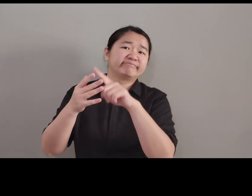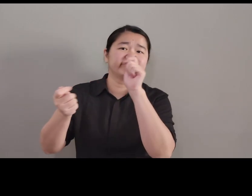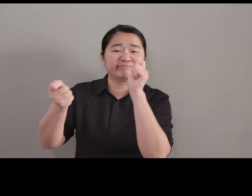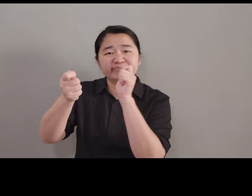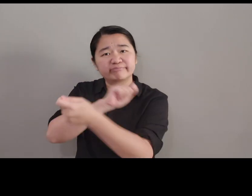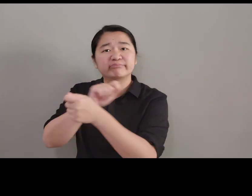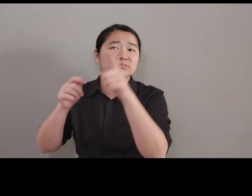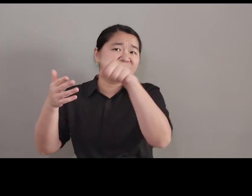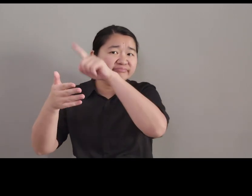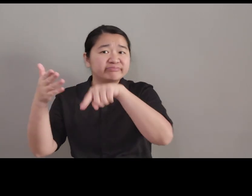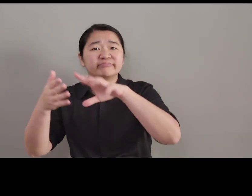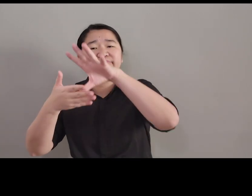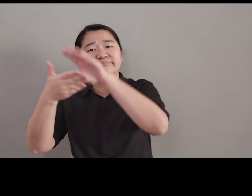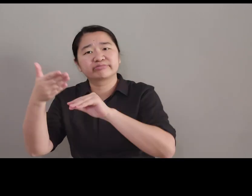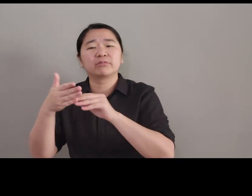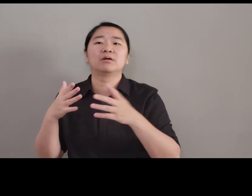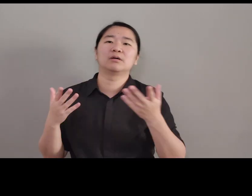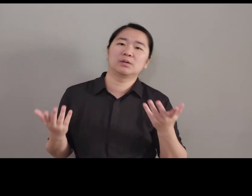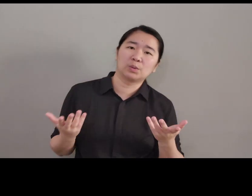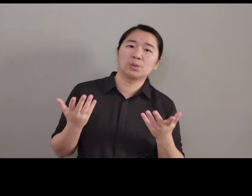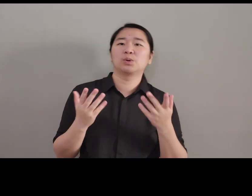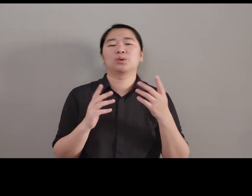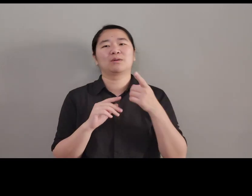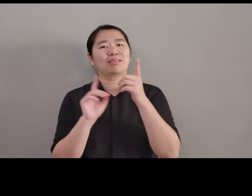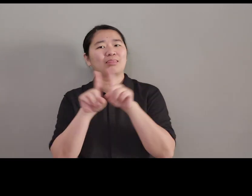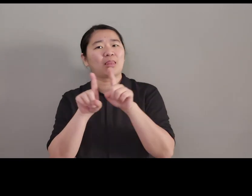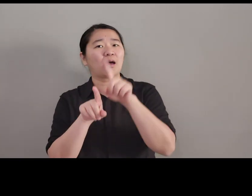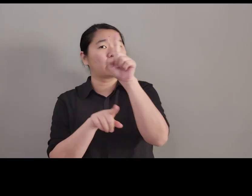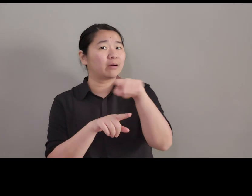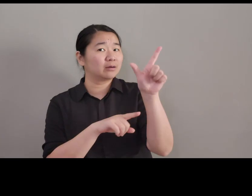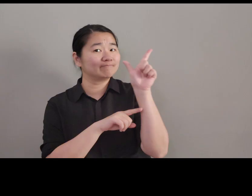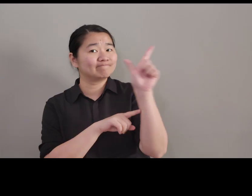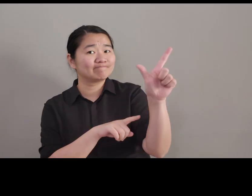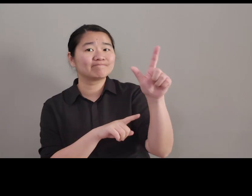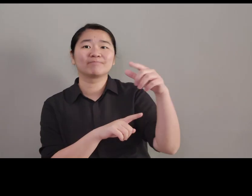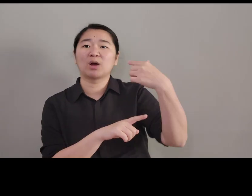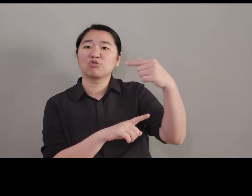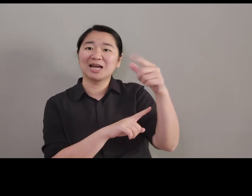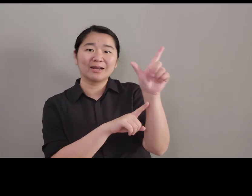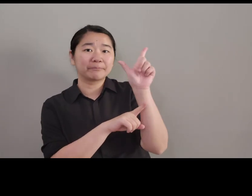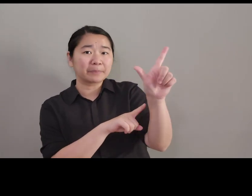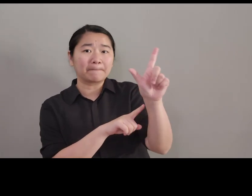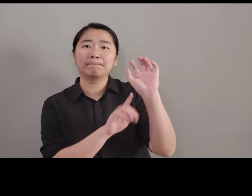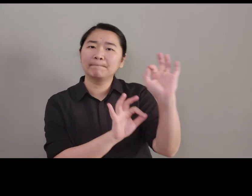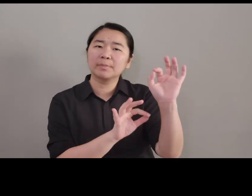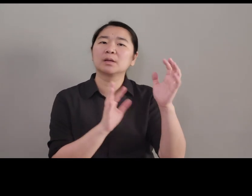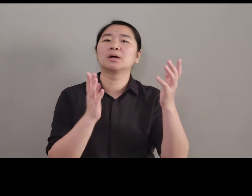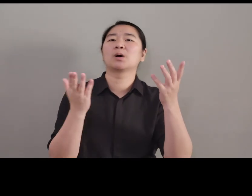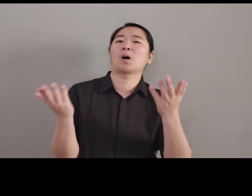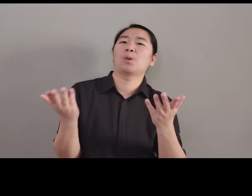you need to fix in order to get a green sticker or something like that. So yeah, I'm hoping we can get